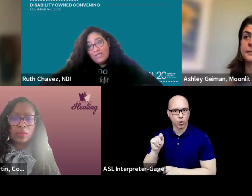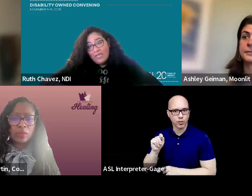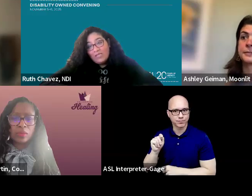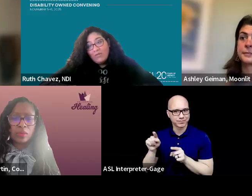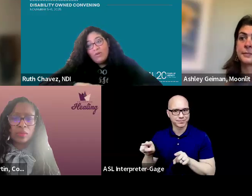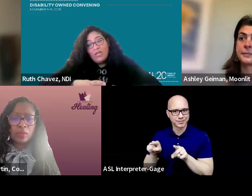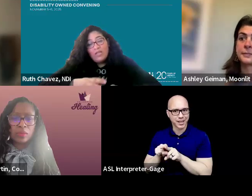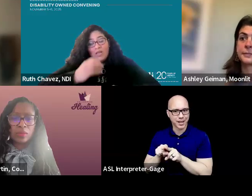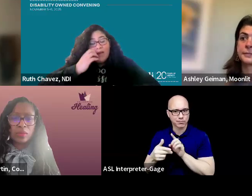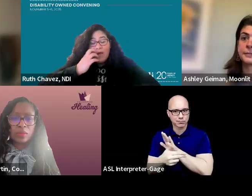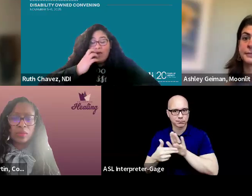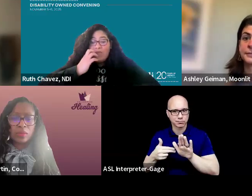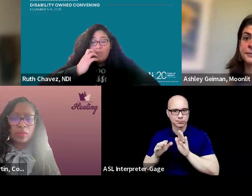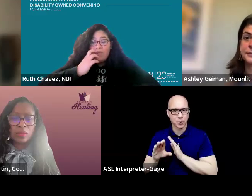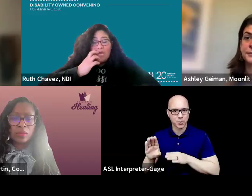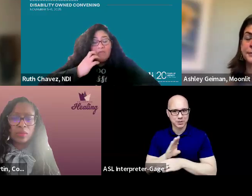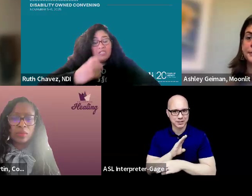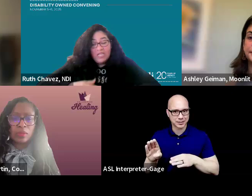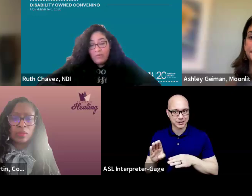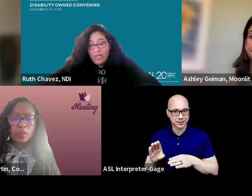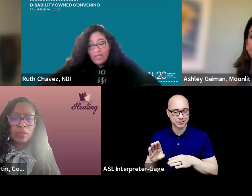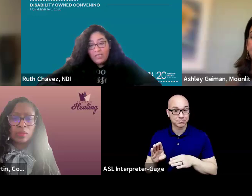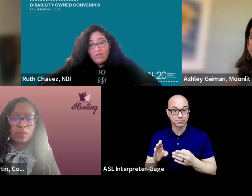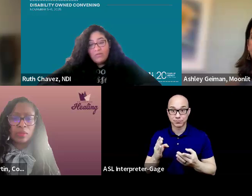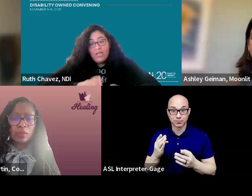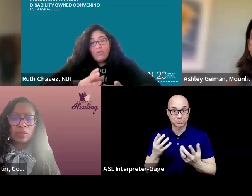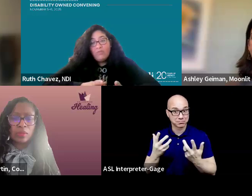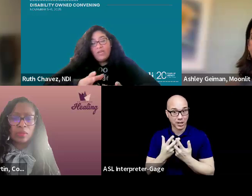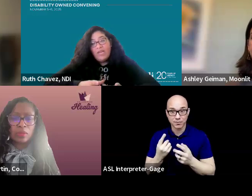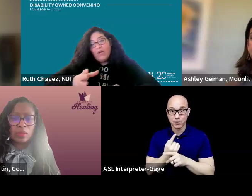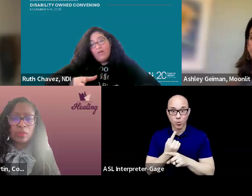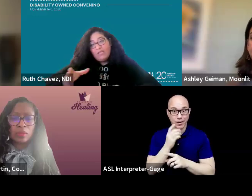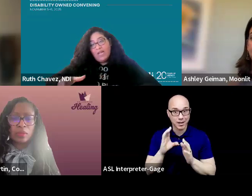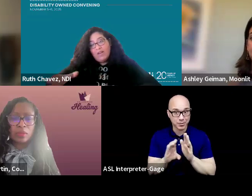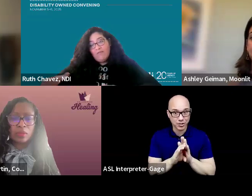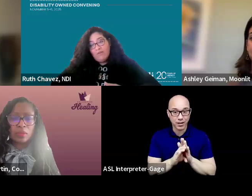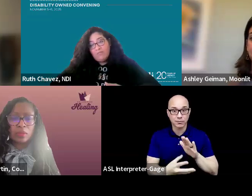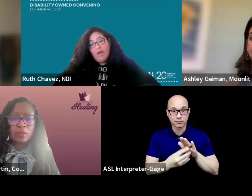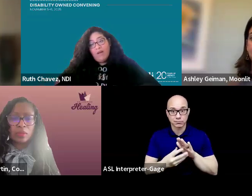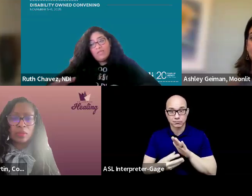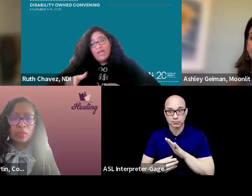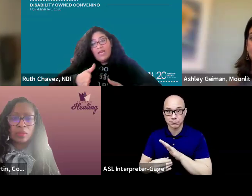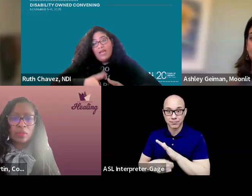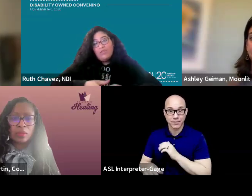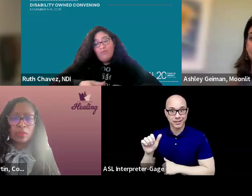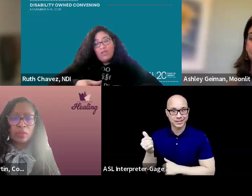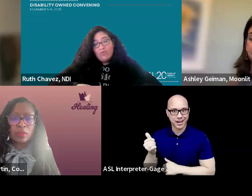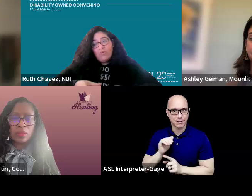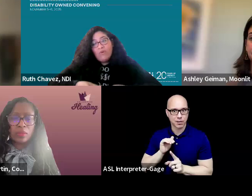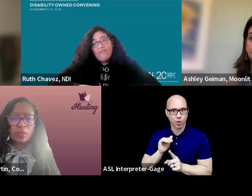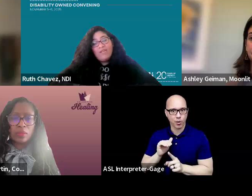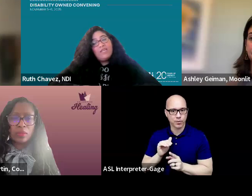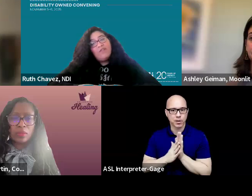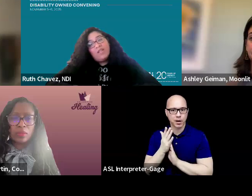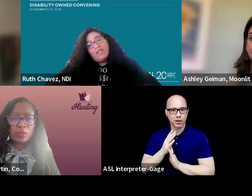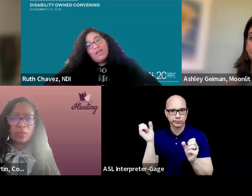of your business with the images that you would like to use, and duplicate all 10 of those prompts into